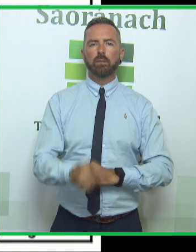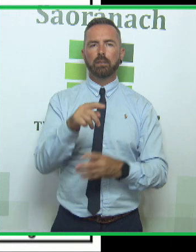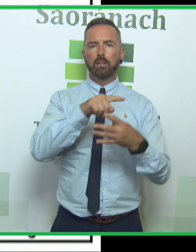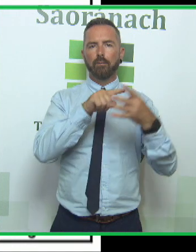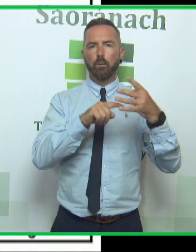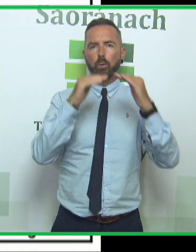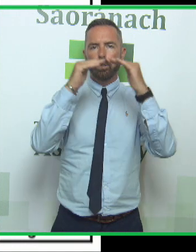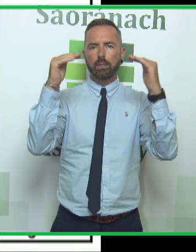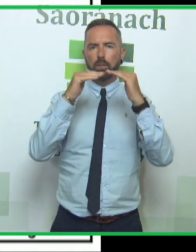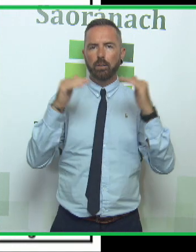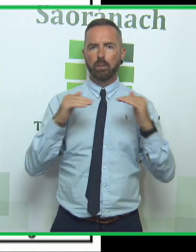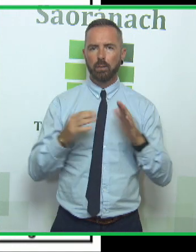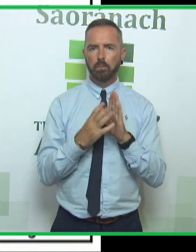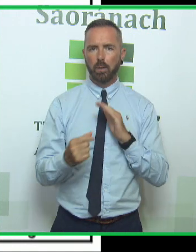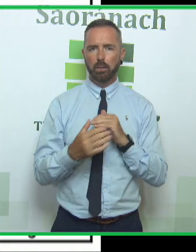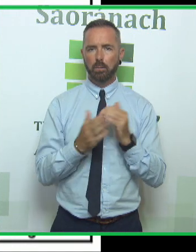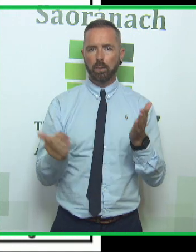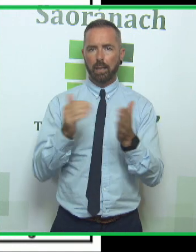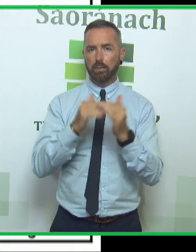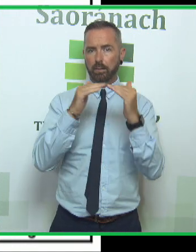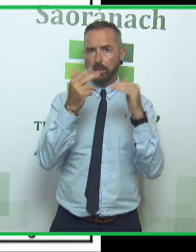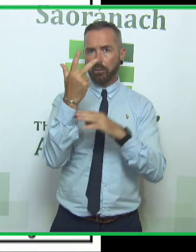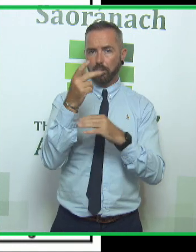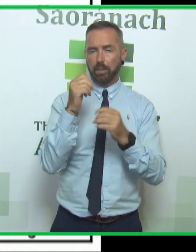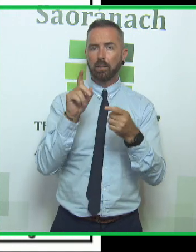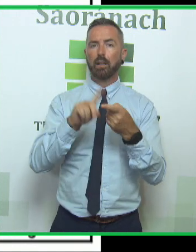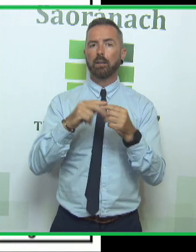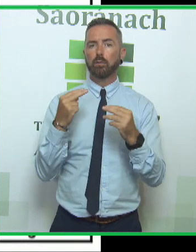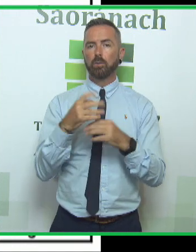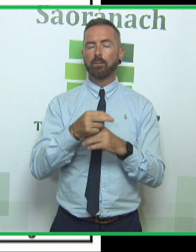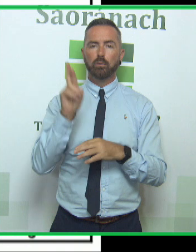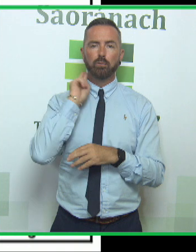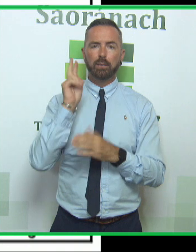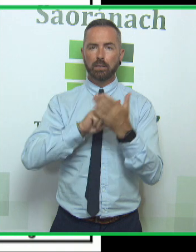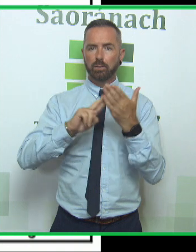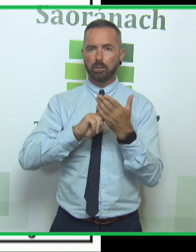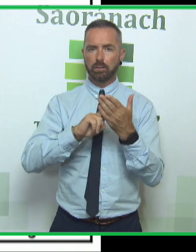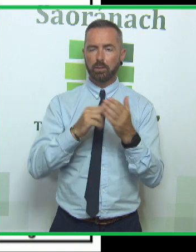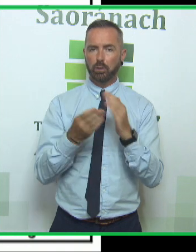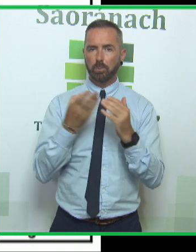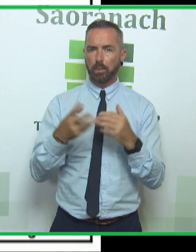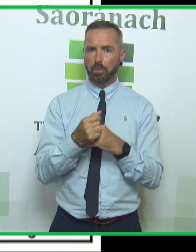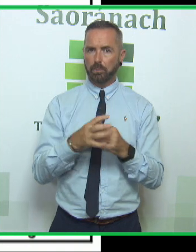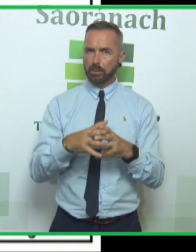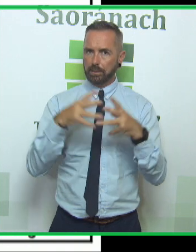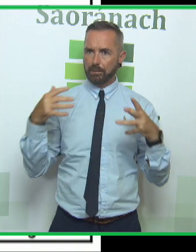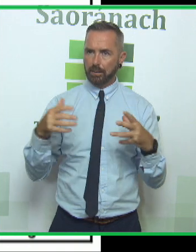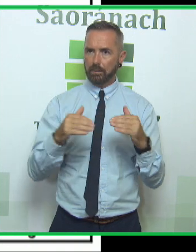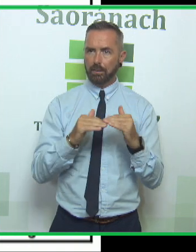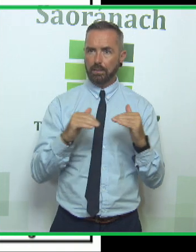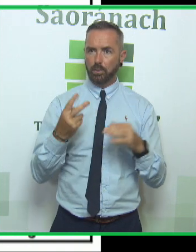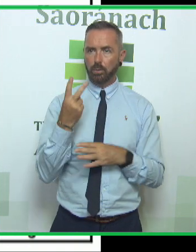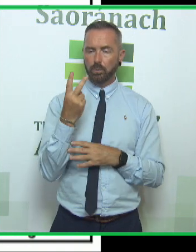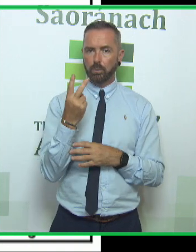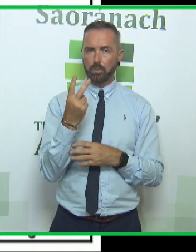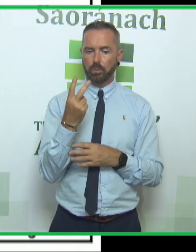4 where they have inpatient or residential treatment for young people for whom substance misuse is significant. But tiers 2 would